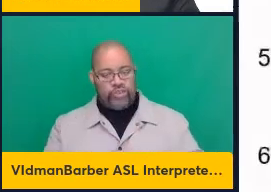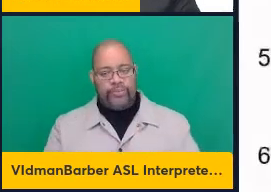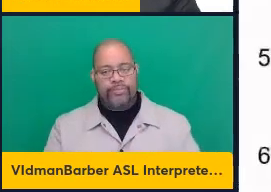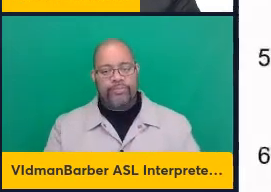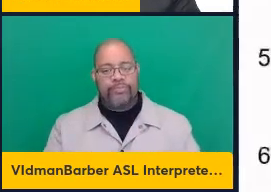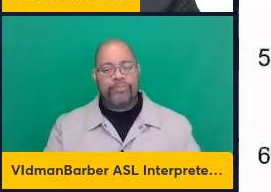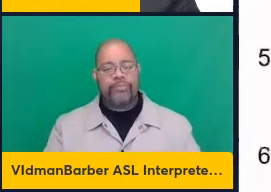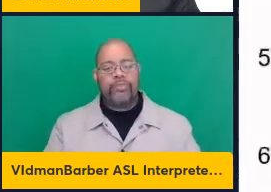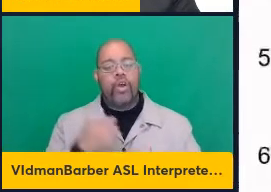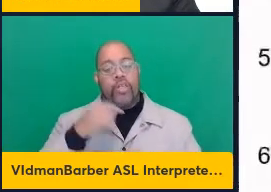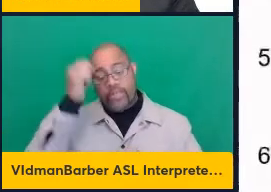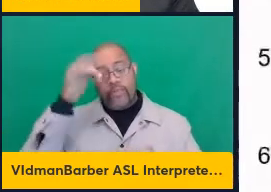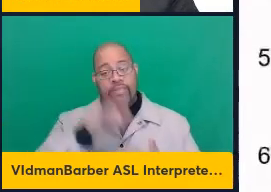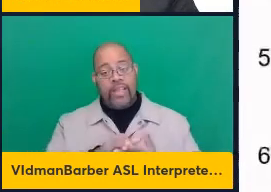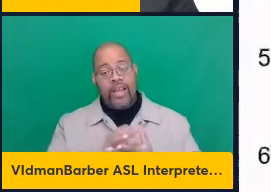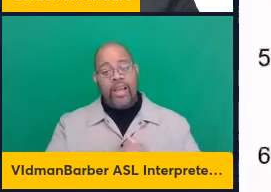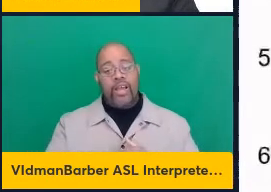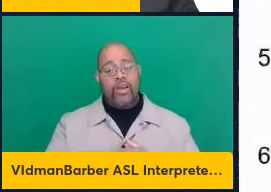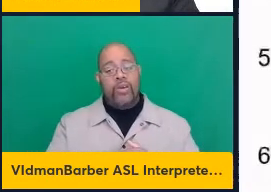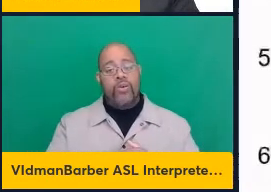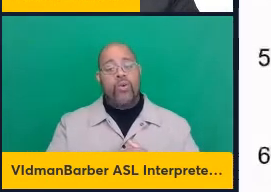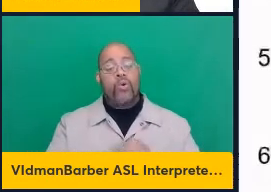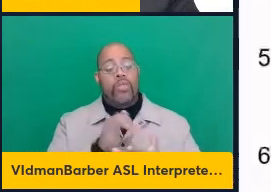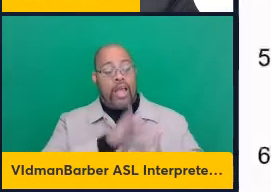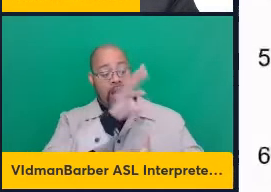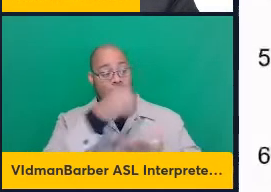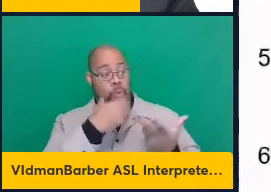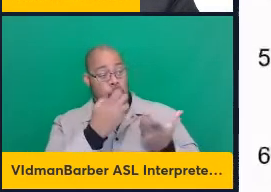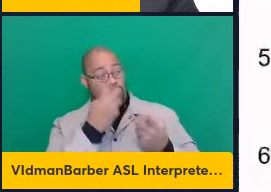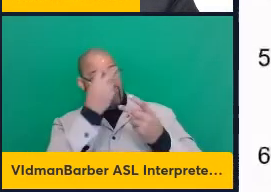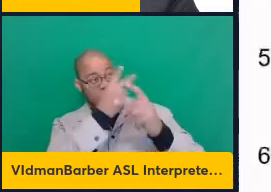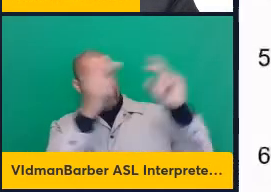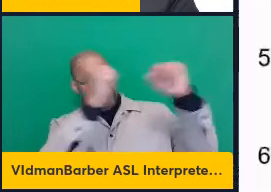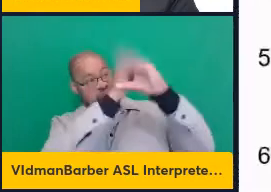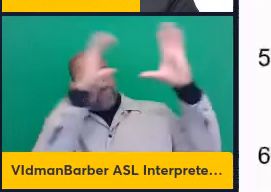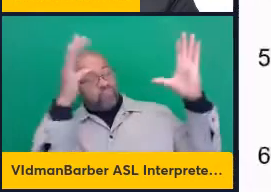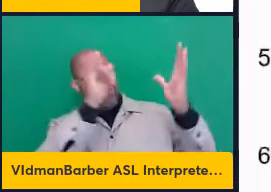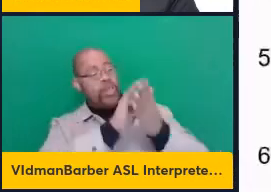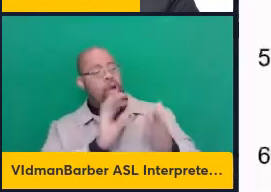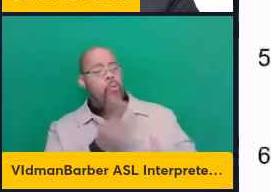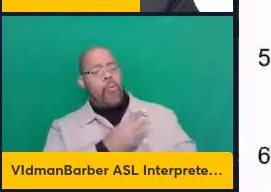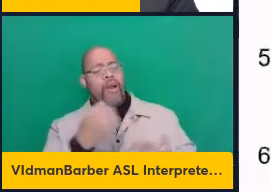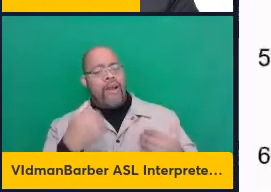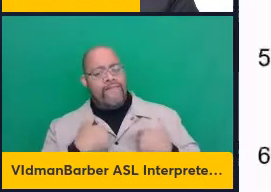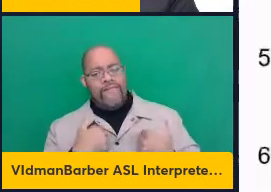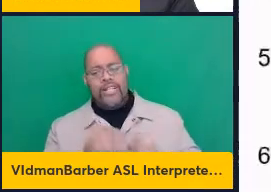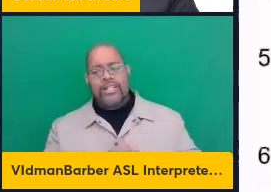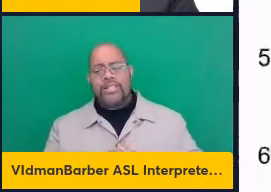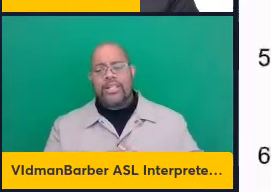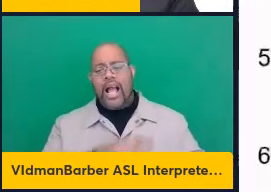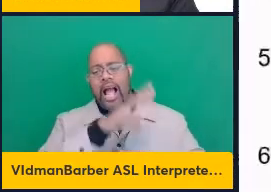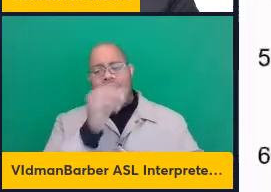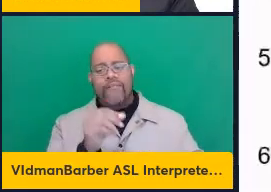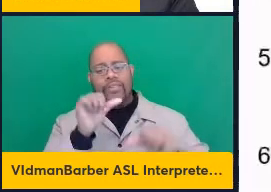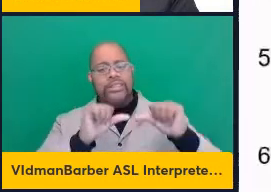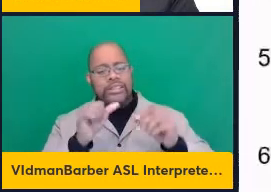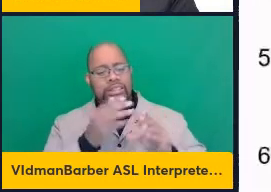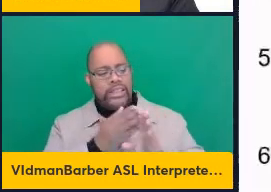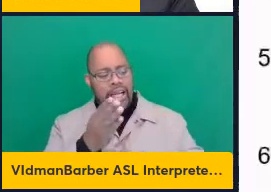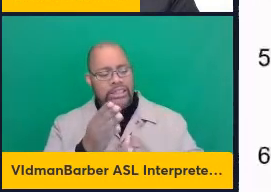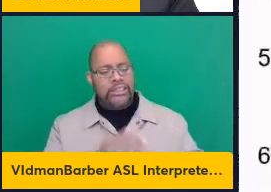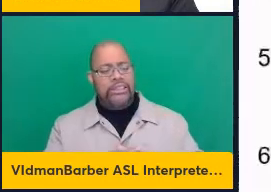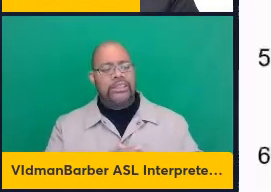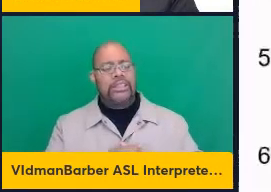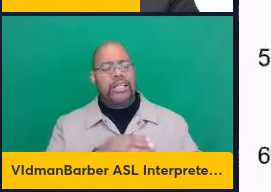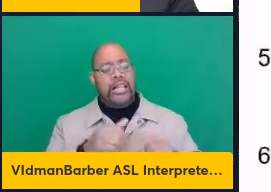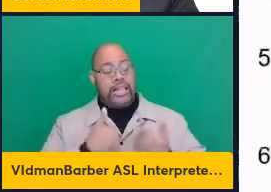So our theory was that the Africa we want would be one that we have African scientists